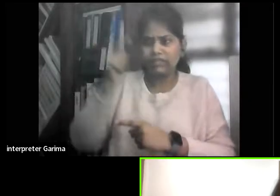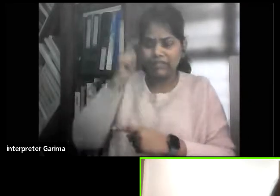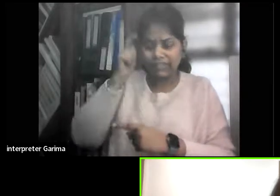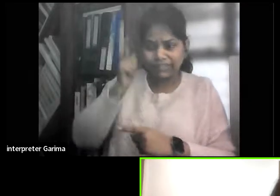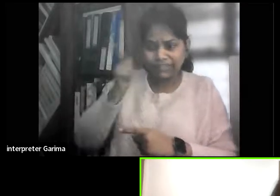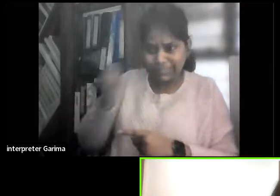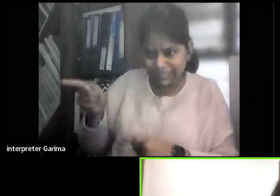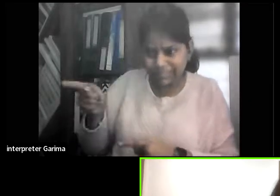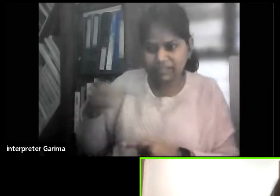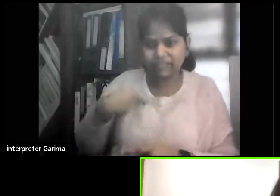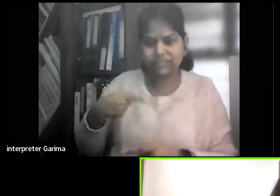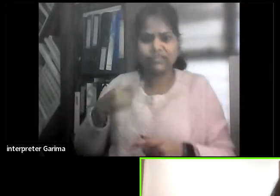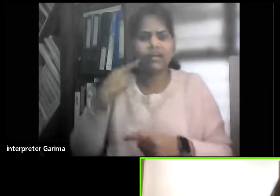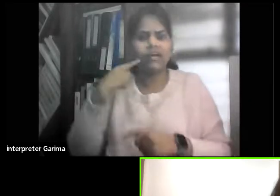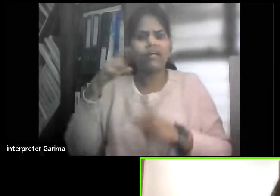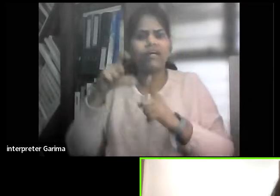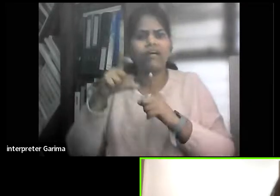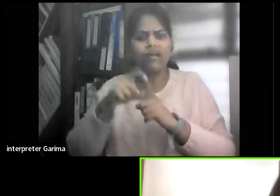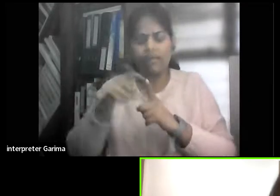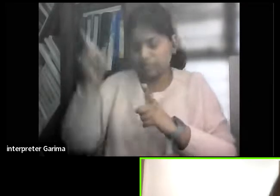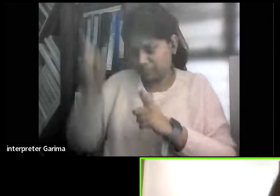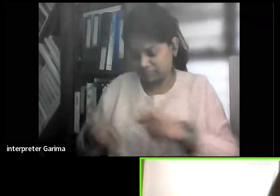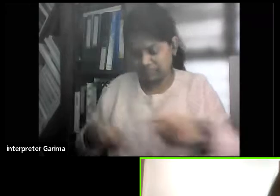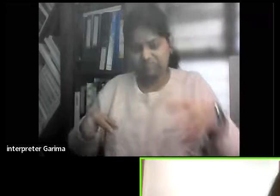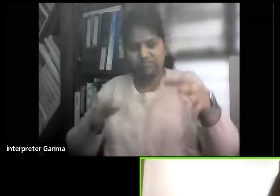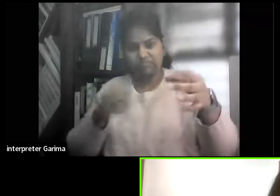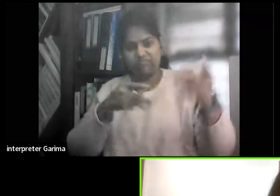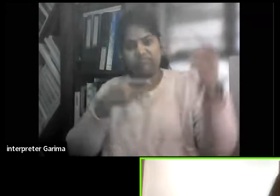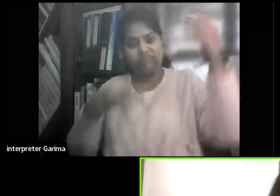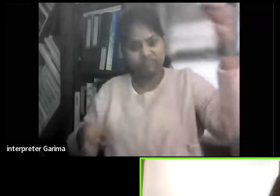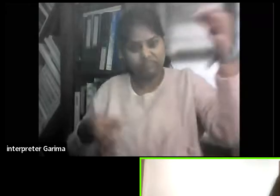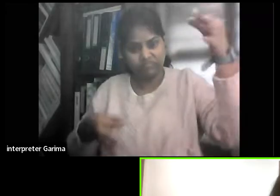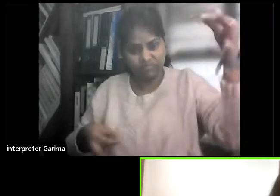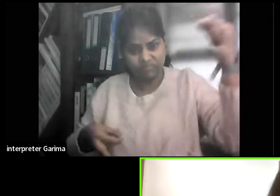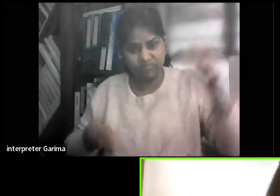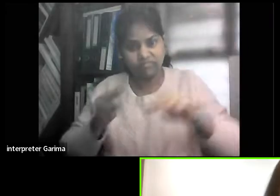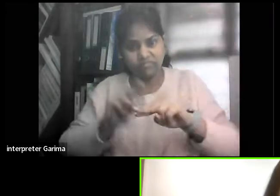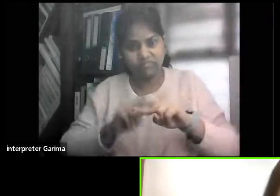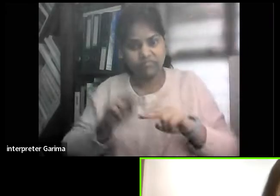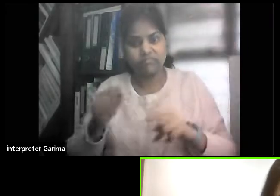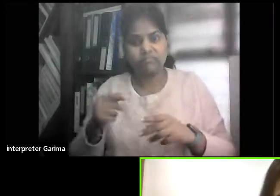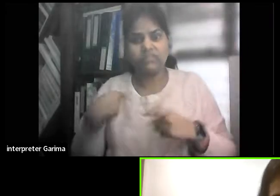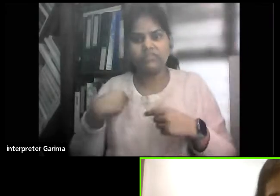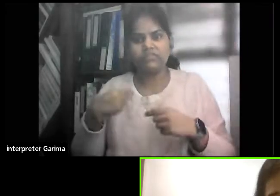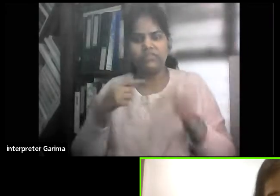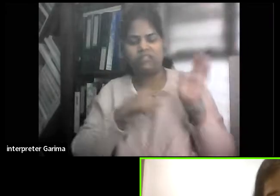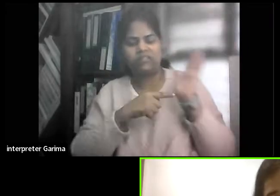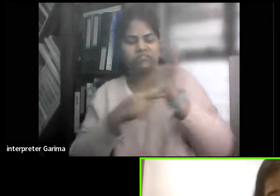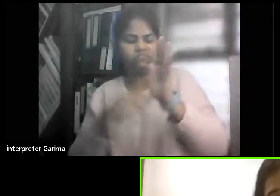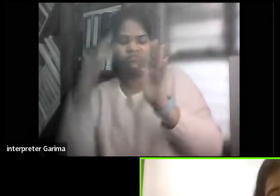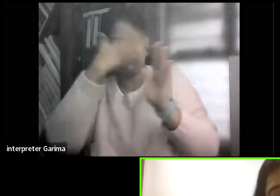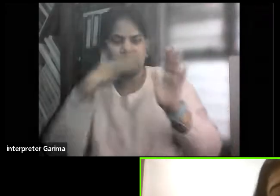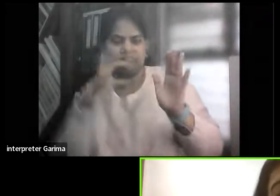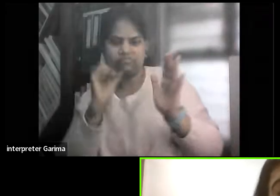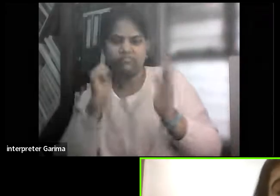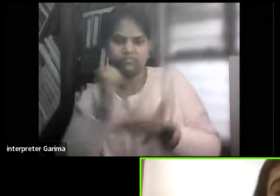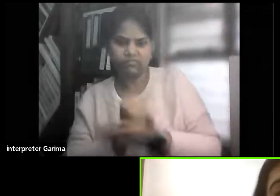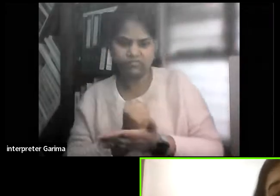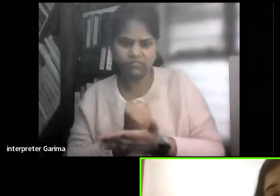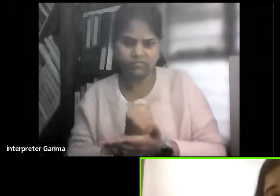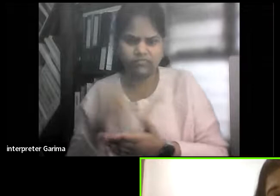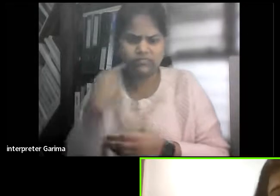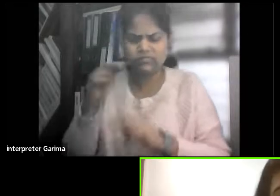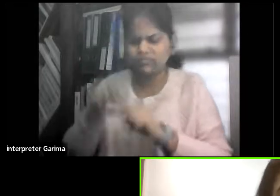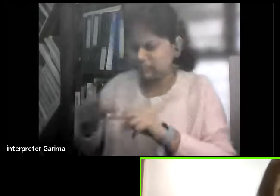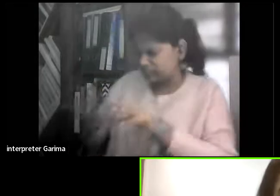performer and conjure the figure that is self-like in its appearance. Using the same reference point for her argument, Sarkar Munshi